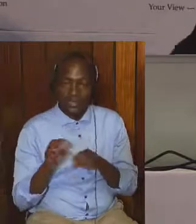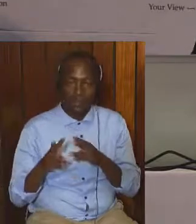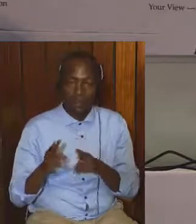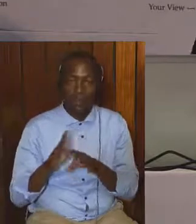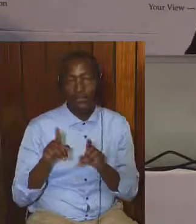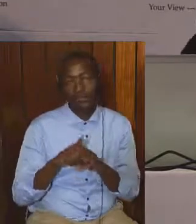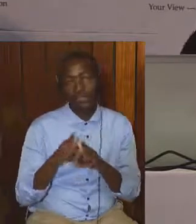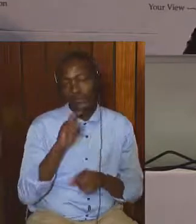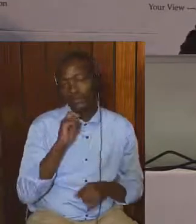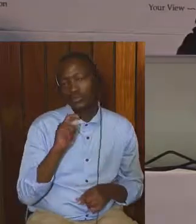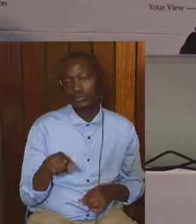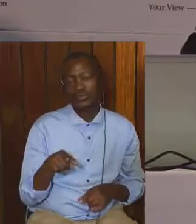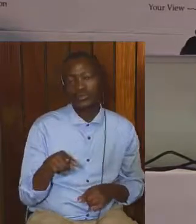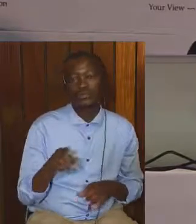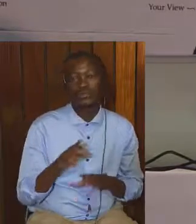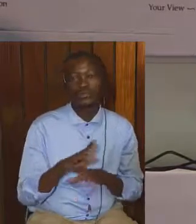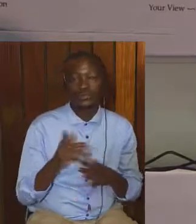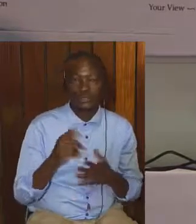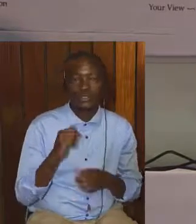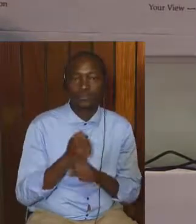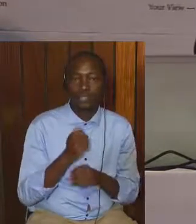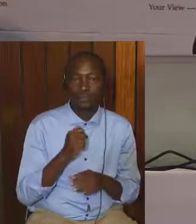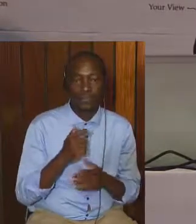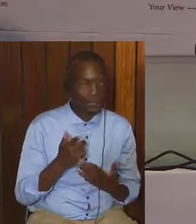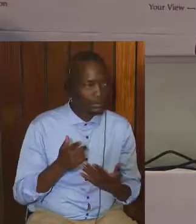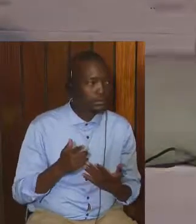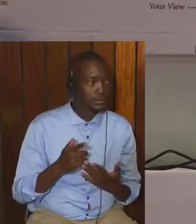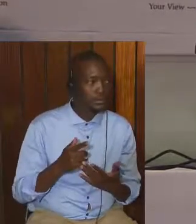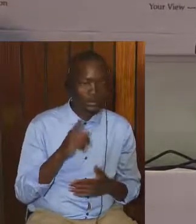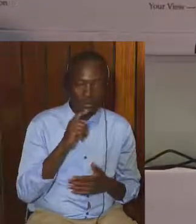well, where you are able to make use